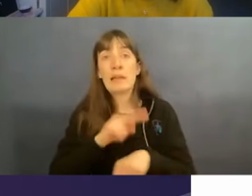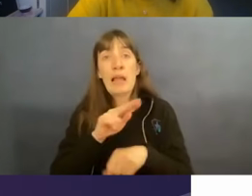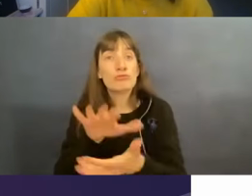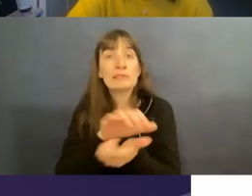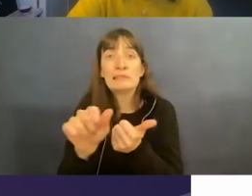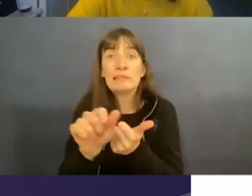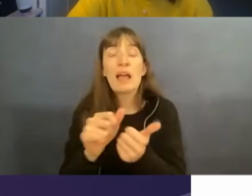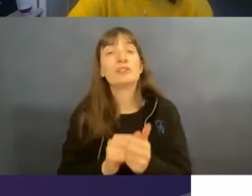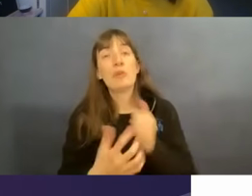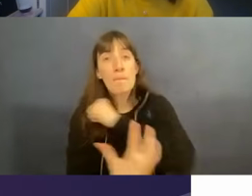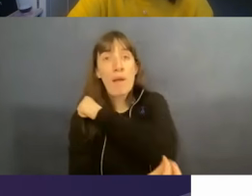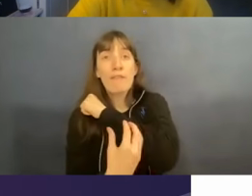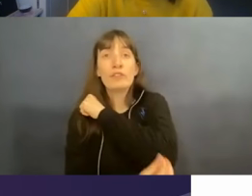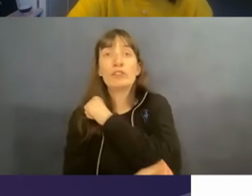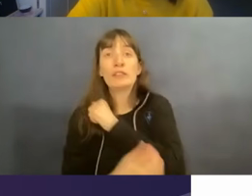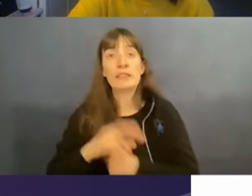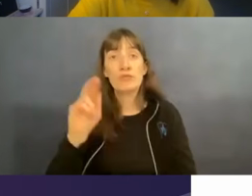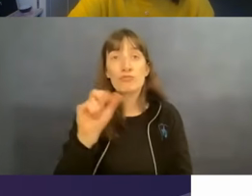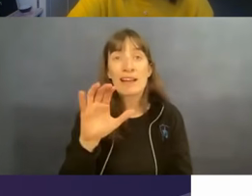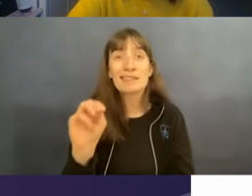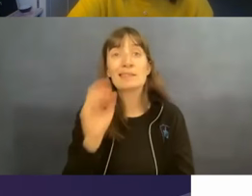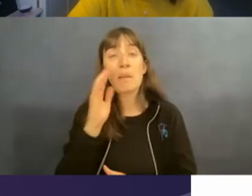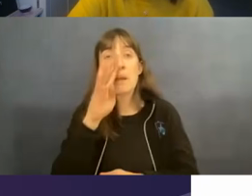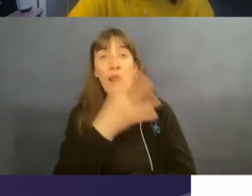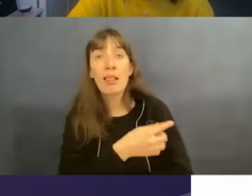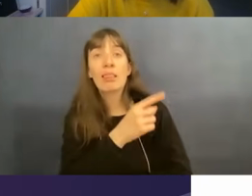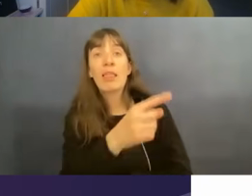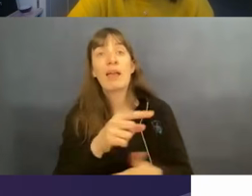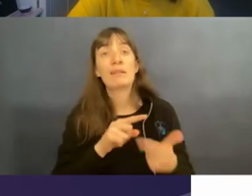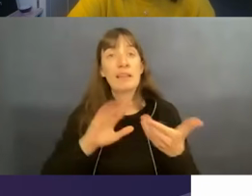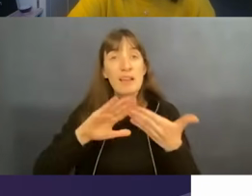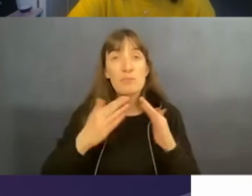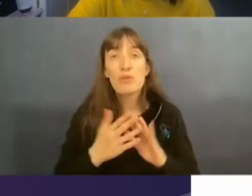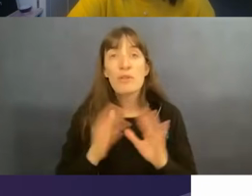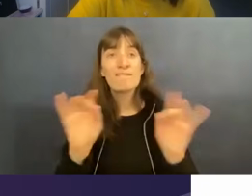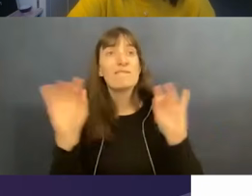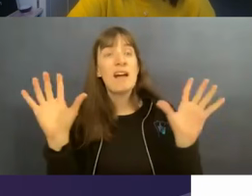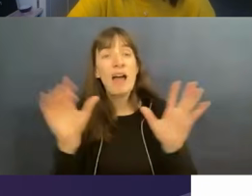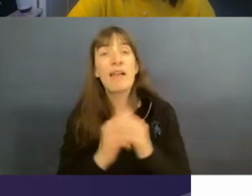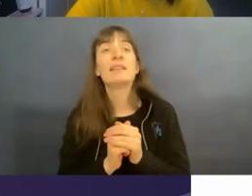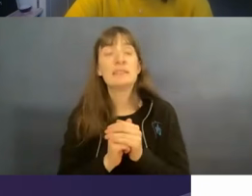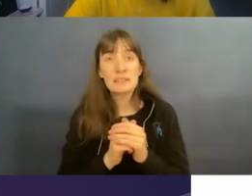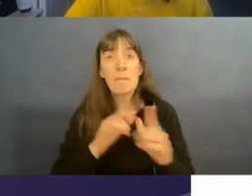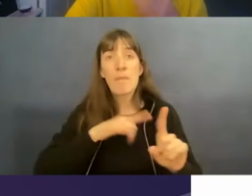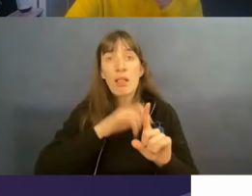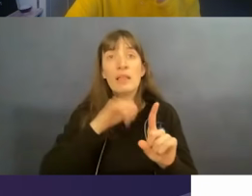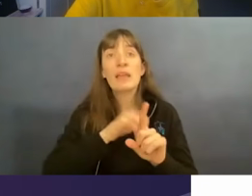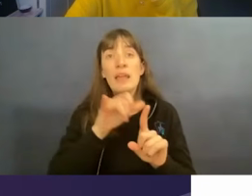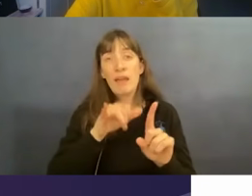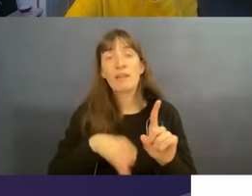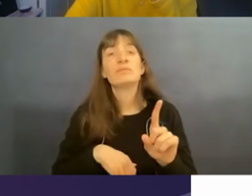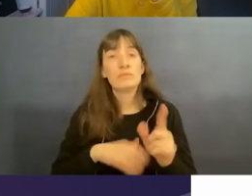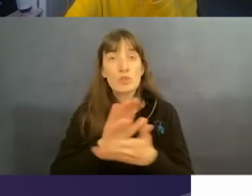poverty, racism, neglect, serious illness, community violence, bullying, school